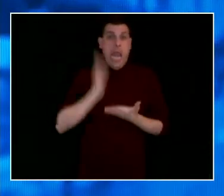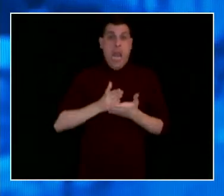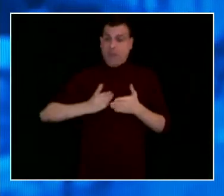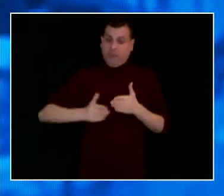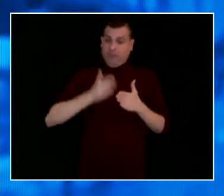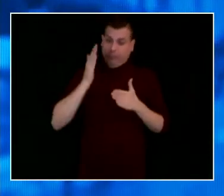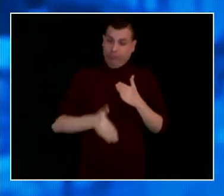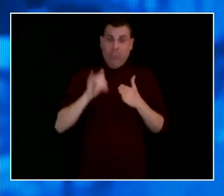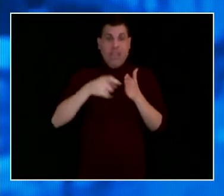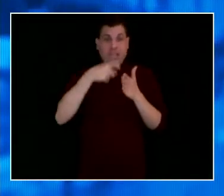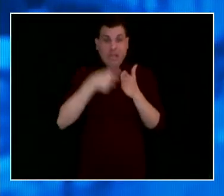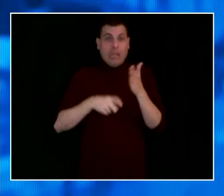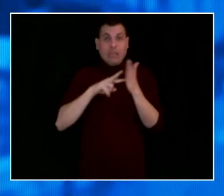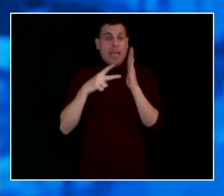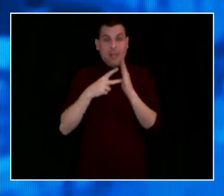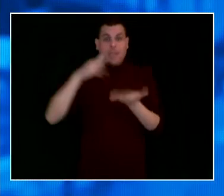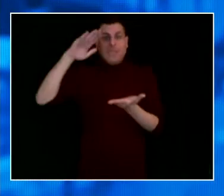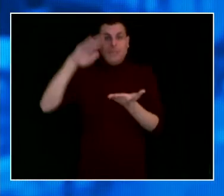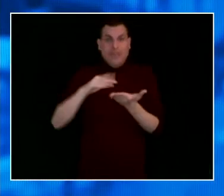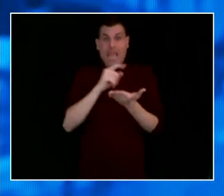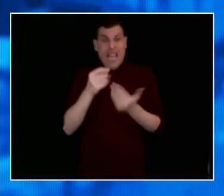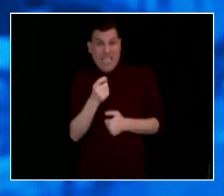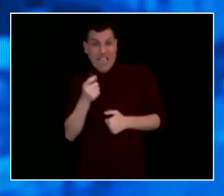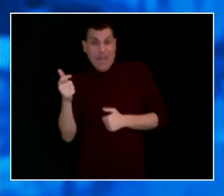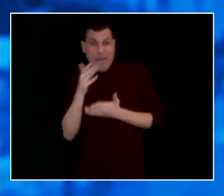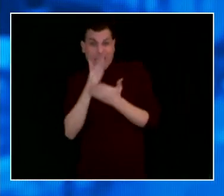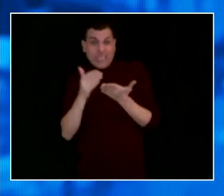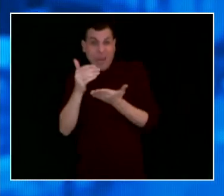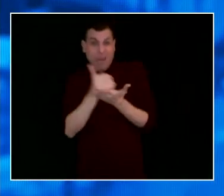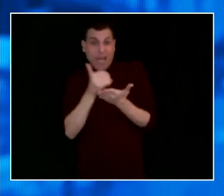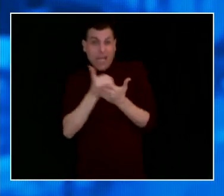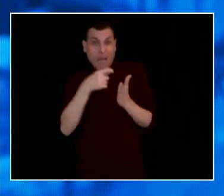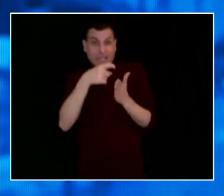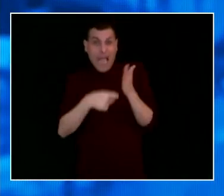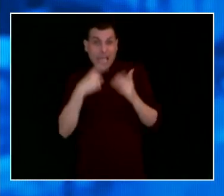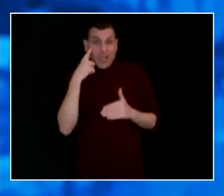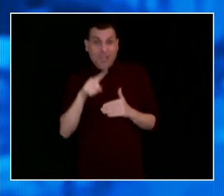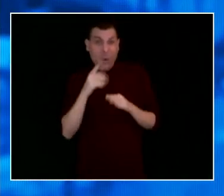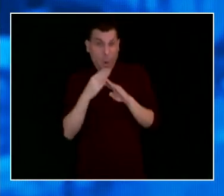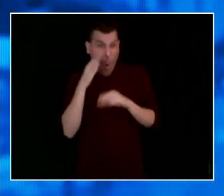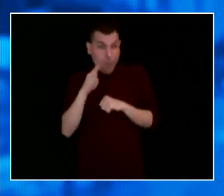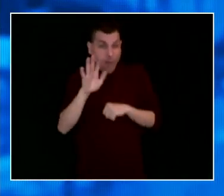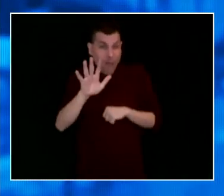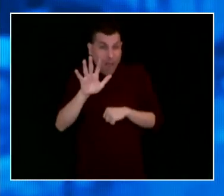eliminate and lower city income tax bills for over